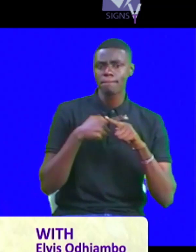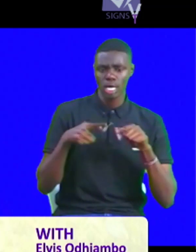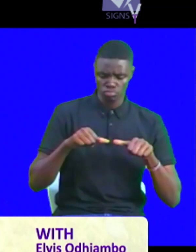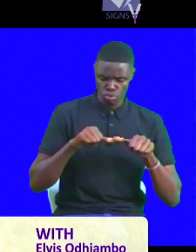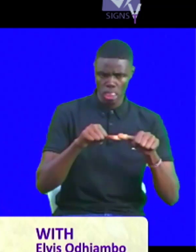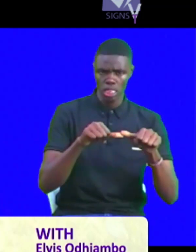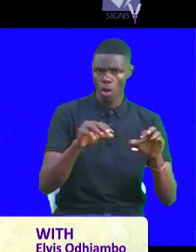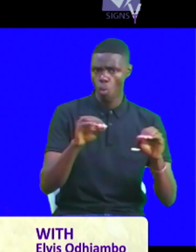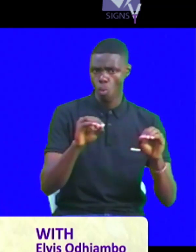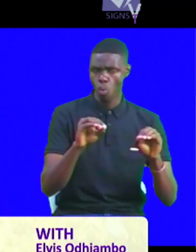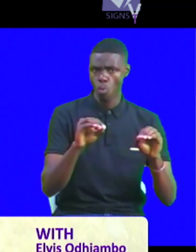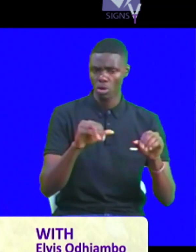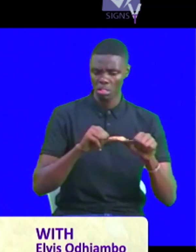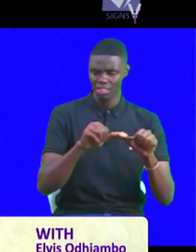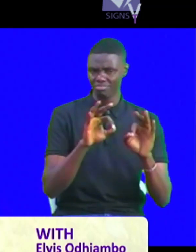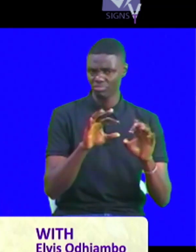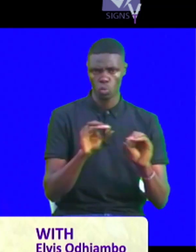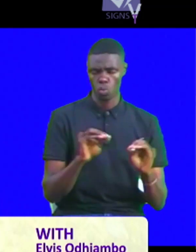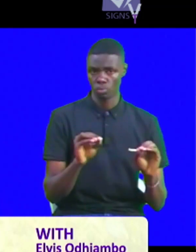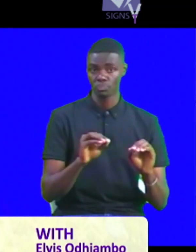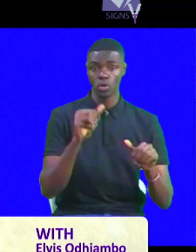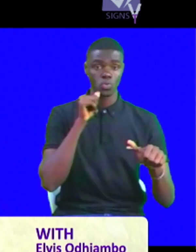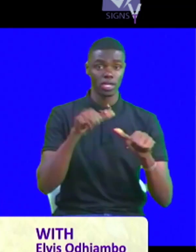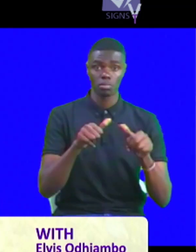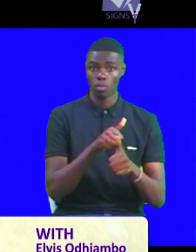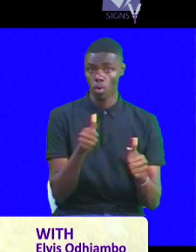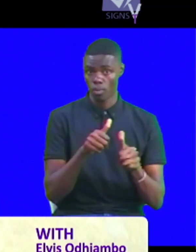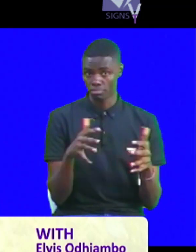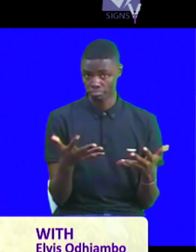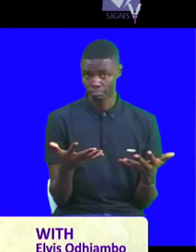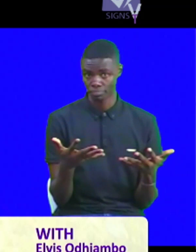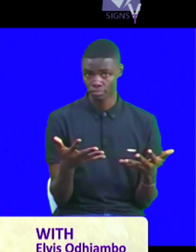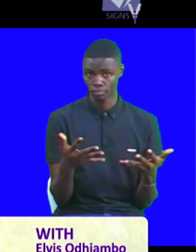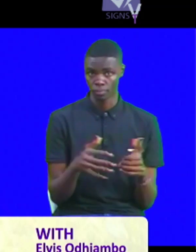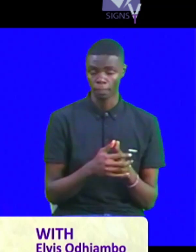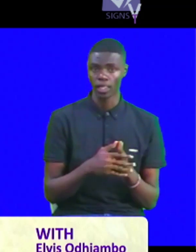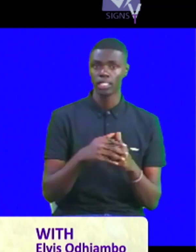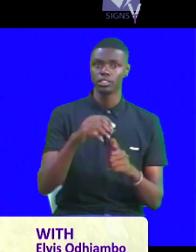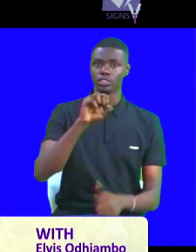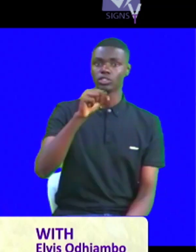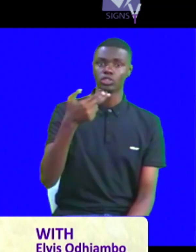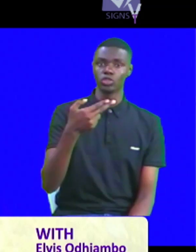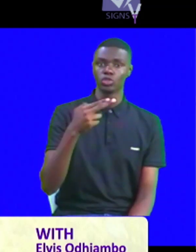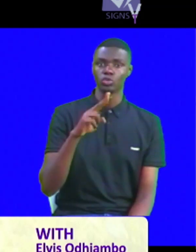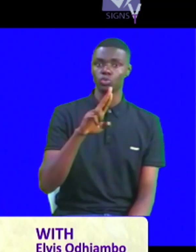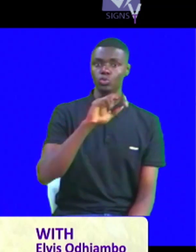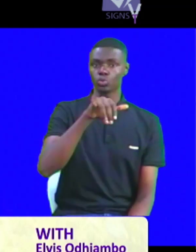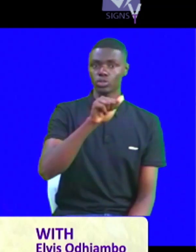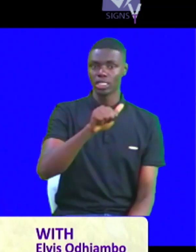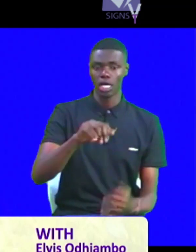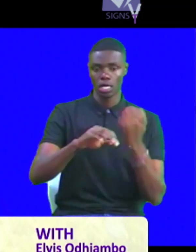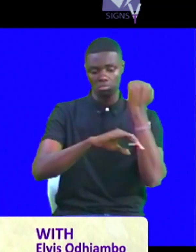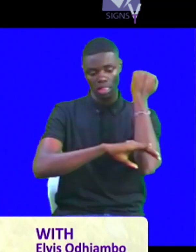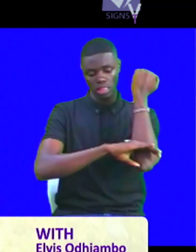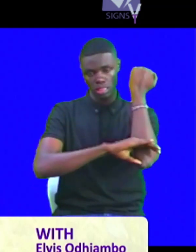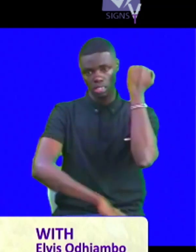again, hakushikilia vizuri usukani, and it is kama vile tunaweza kumbuka vizuri, the Shujaas